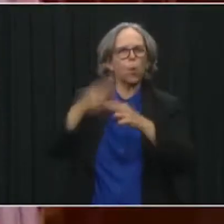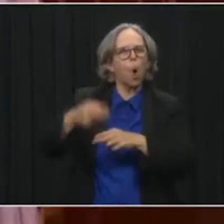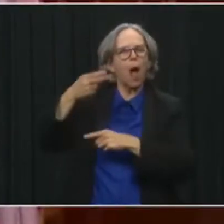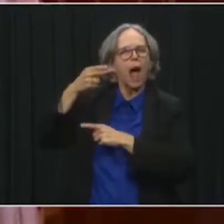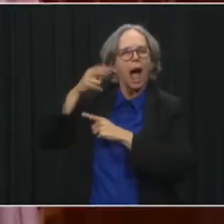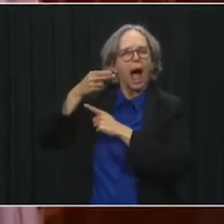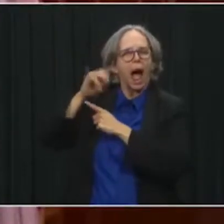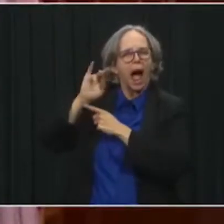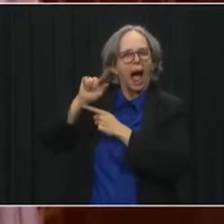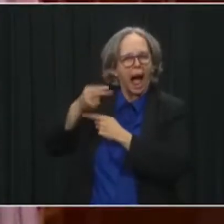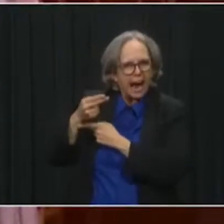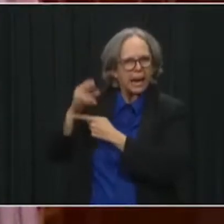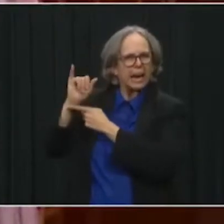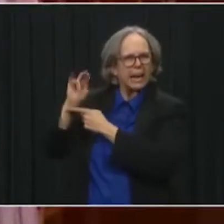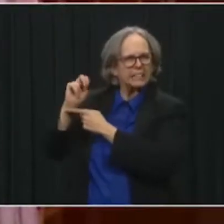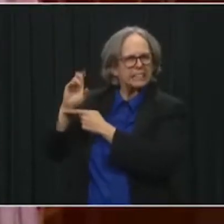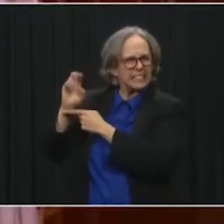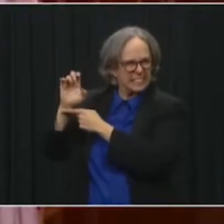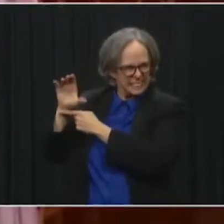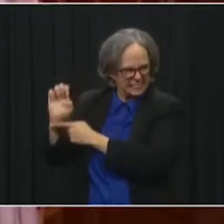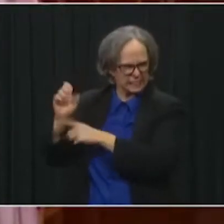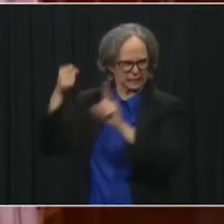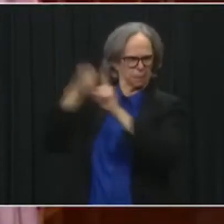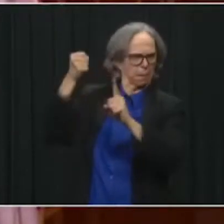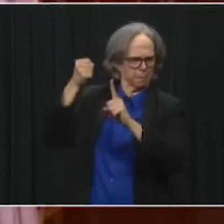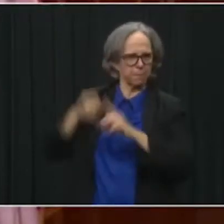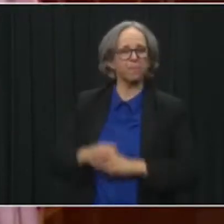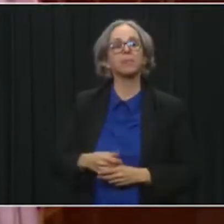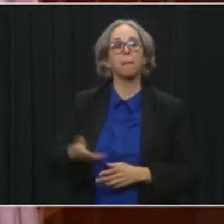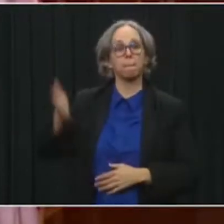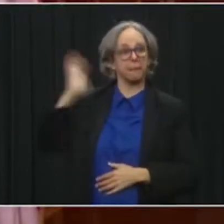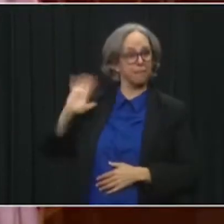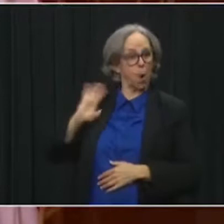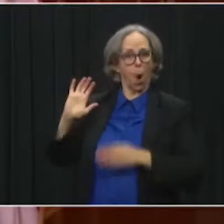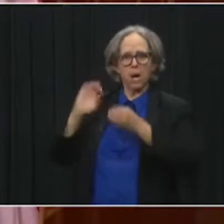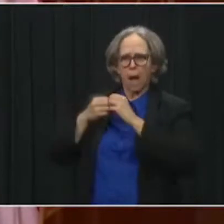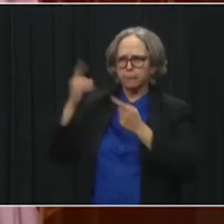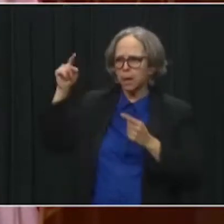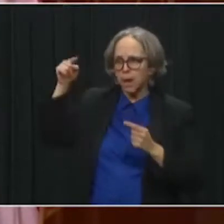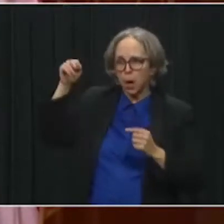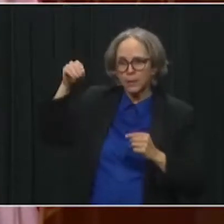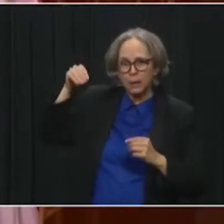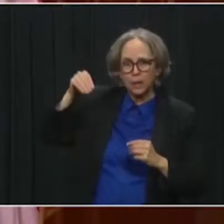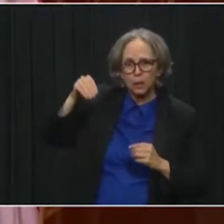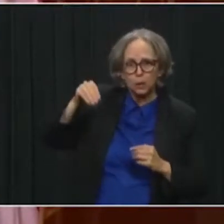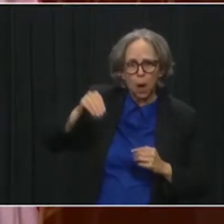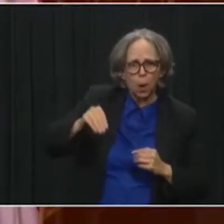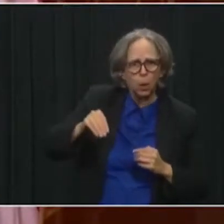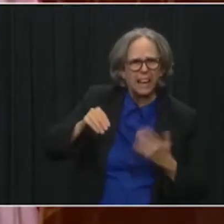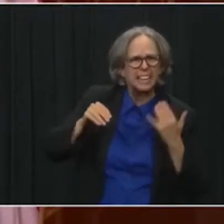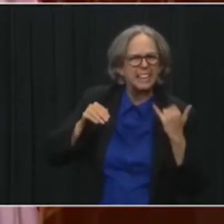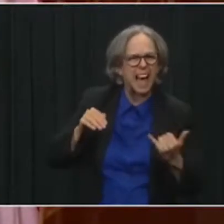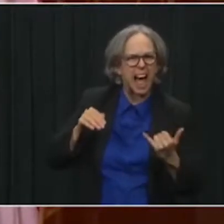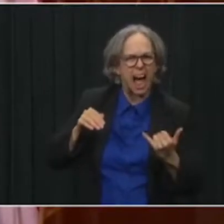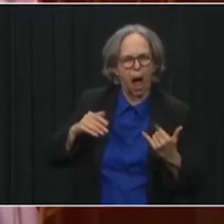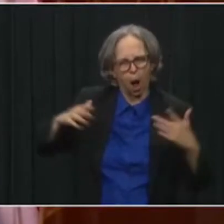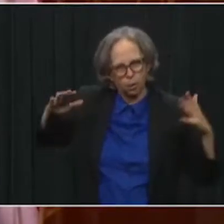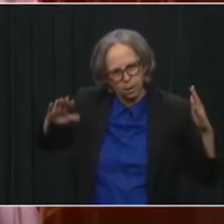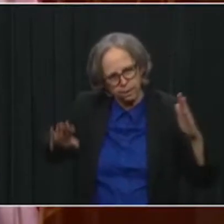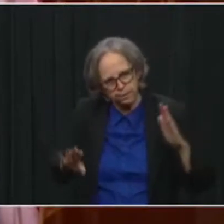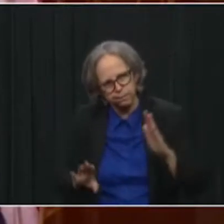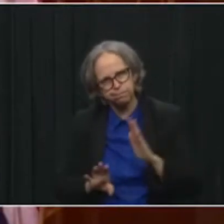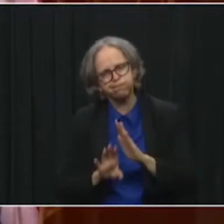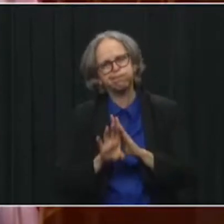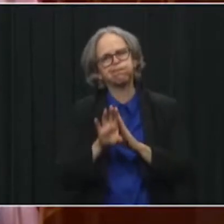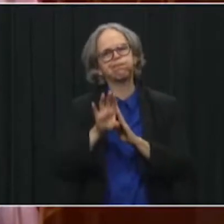go down county after county, and it was continuing to go down. Unfortunately, these numbers are now